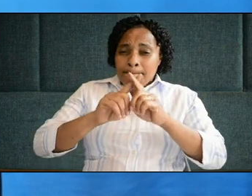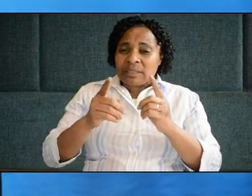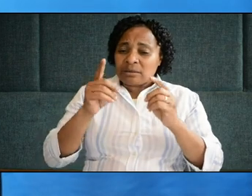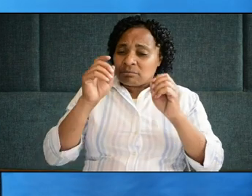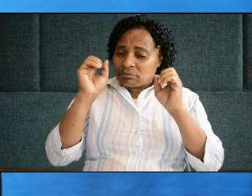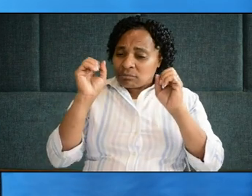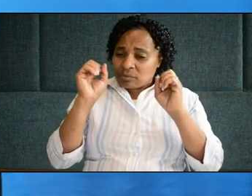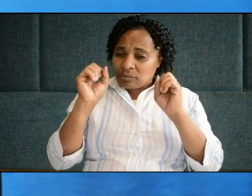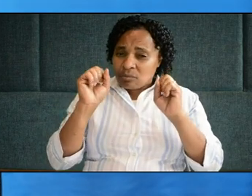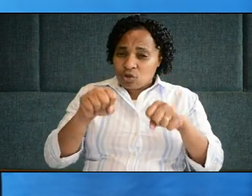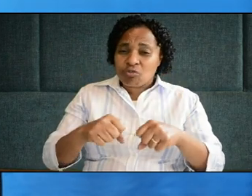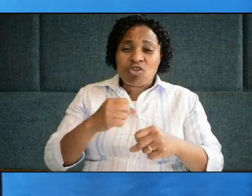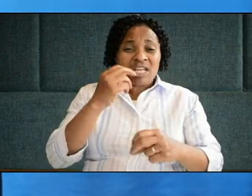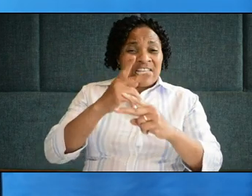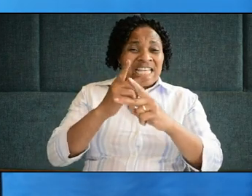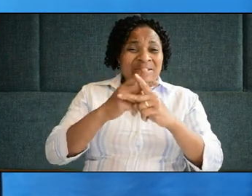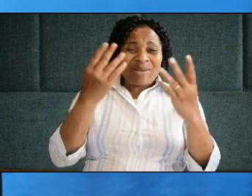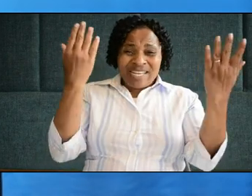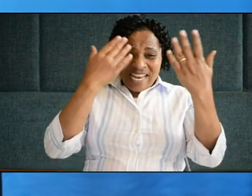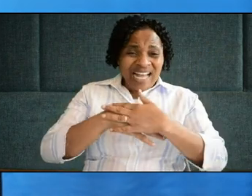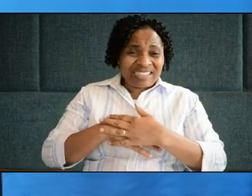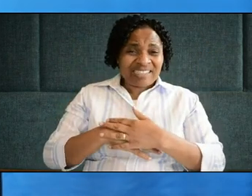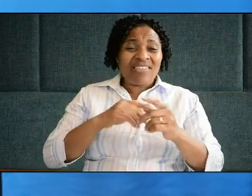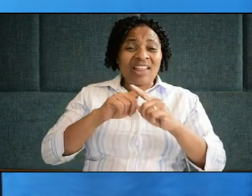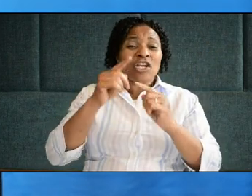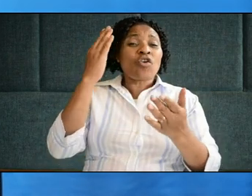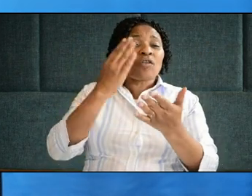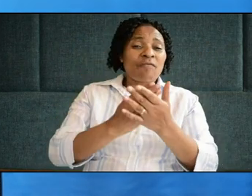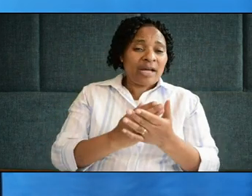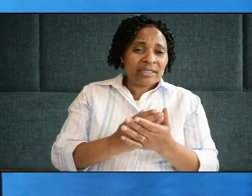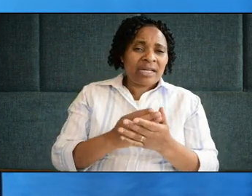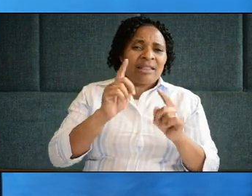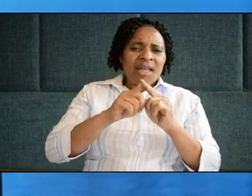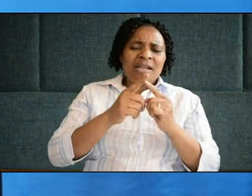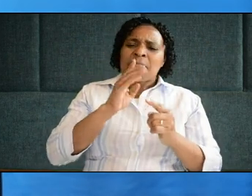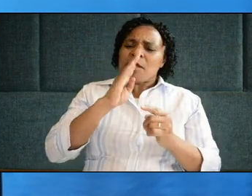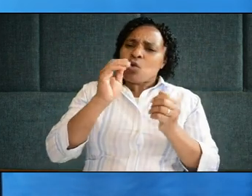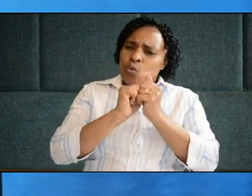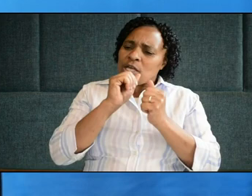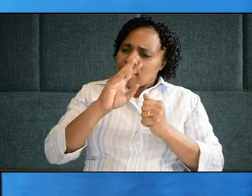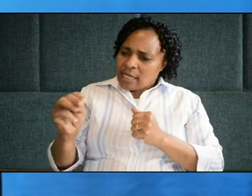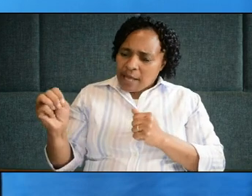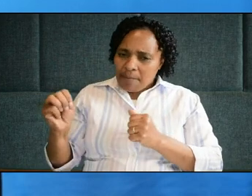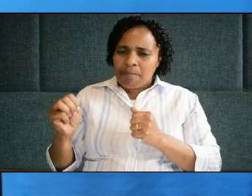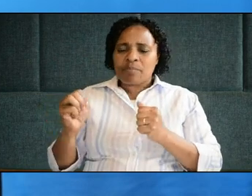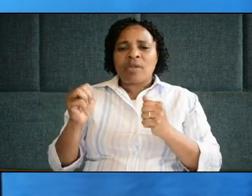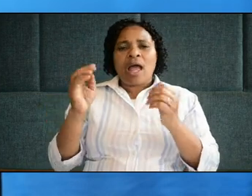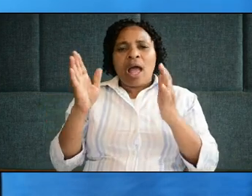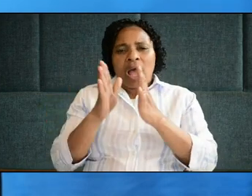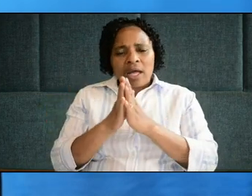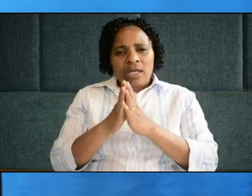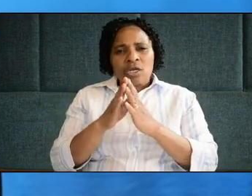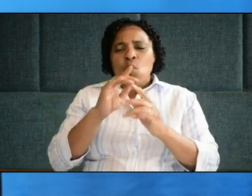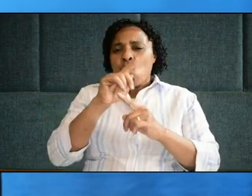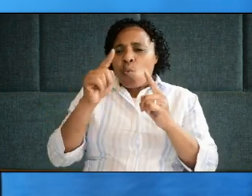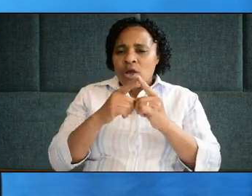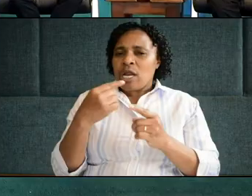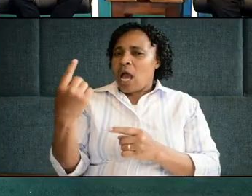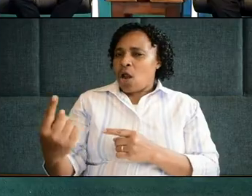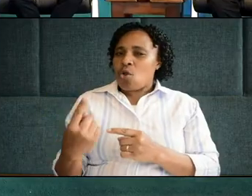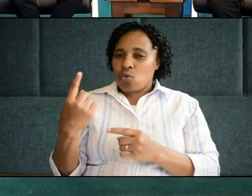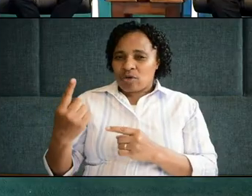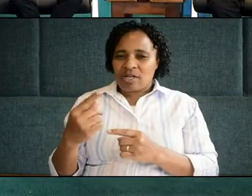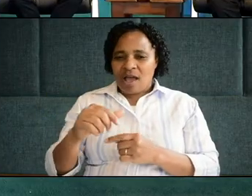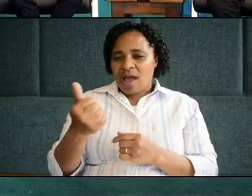dark and conform to what they do and be them when you're with them, then be you when you're alone. Yeah. Man,